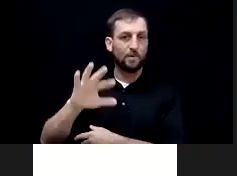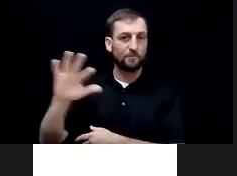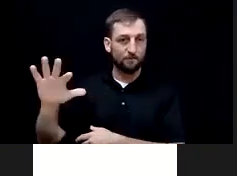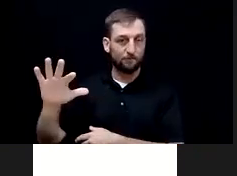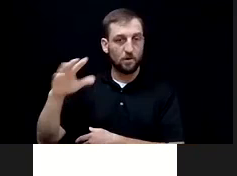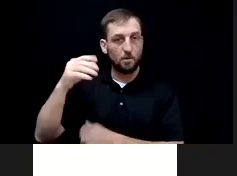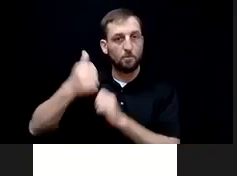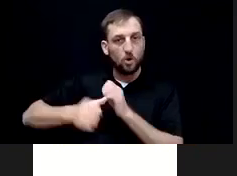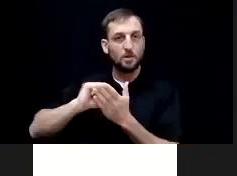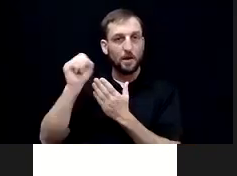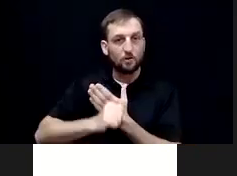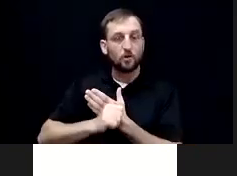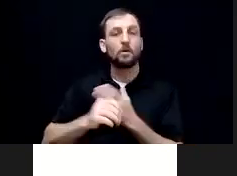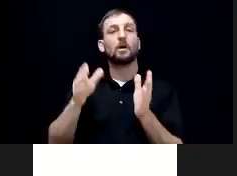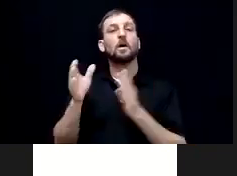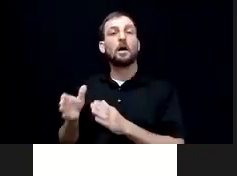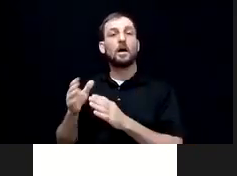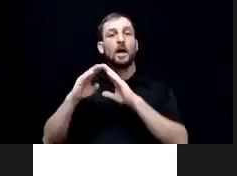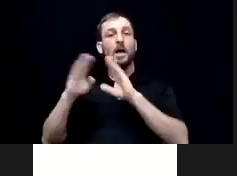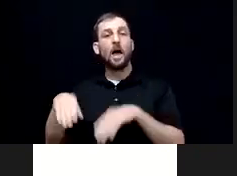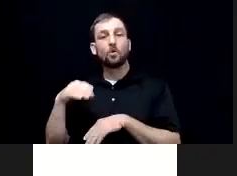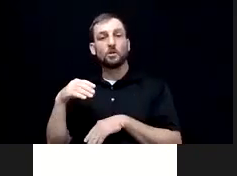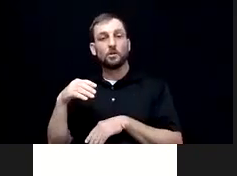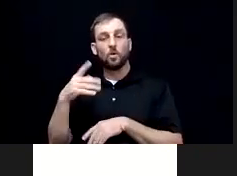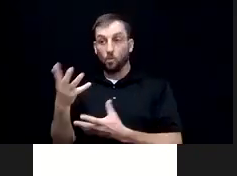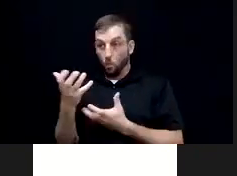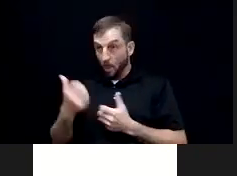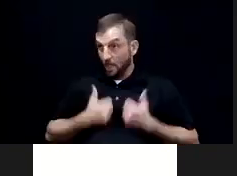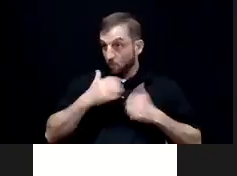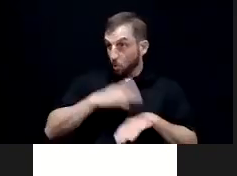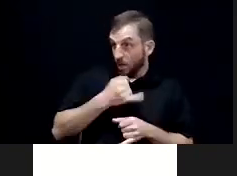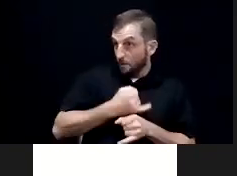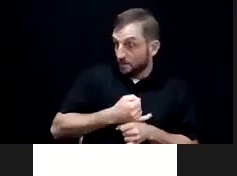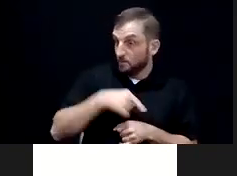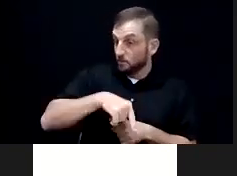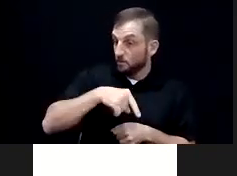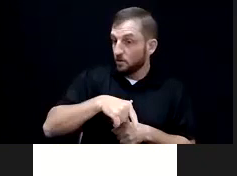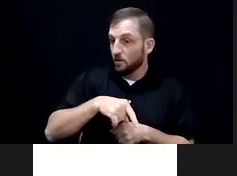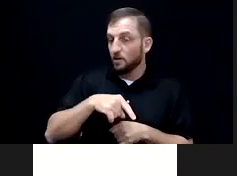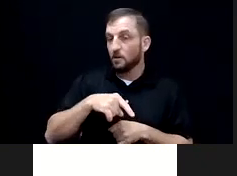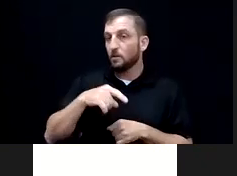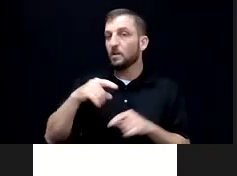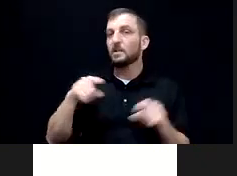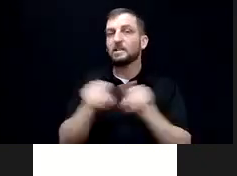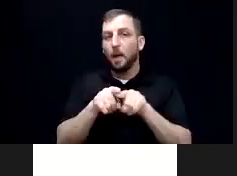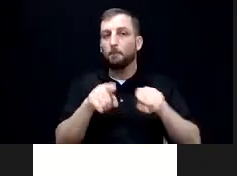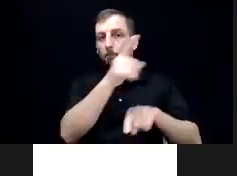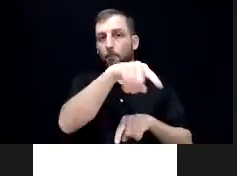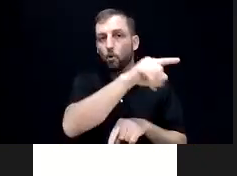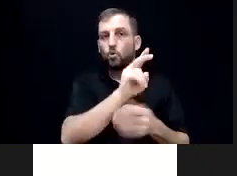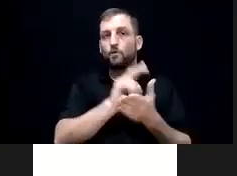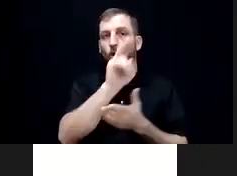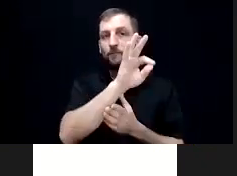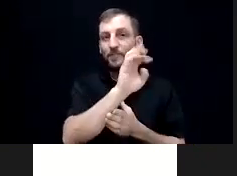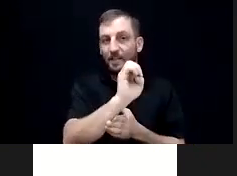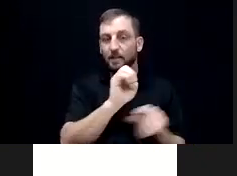housing cost for those that do choose to live on campus is the same as the university fees, and all of those